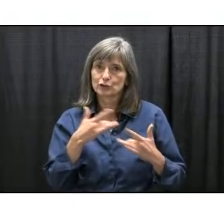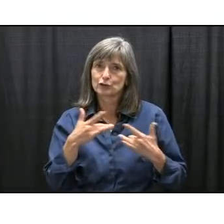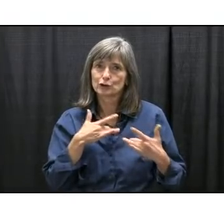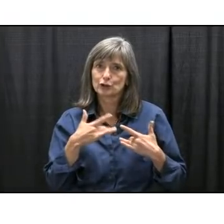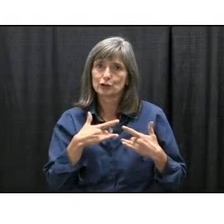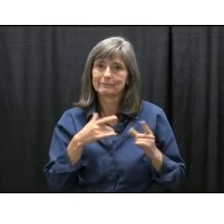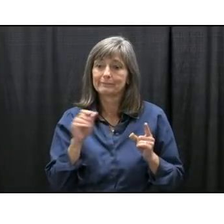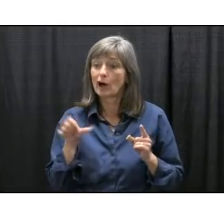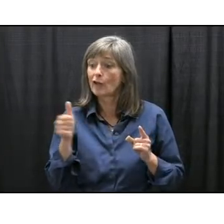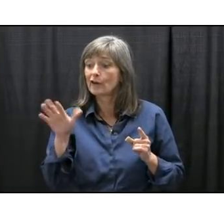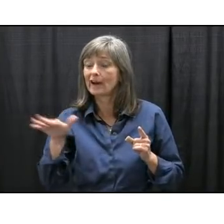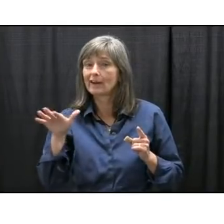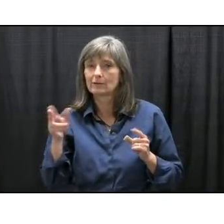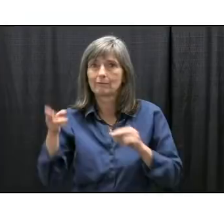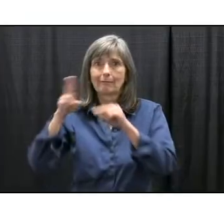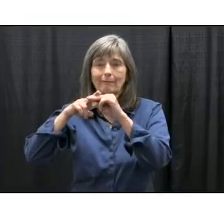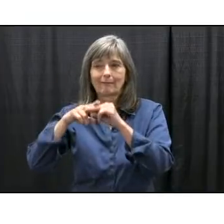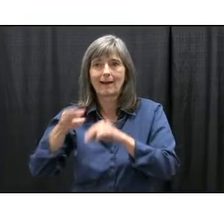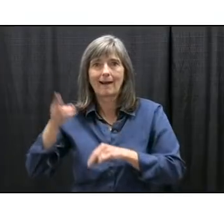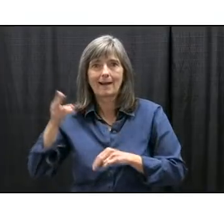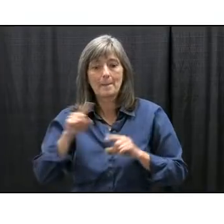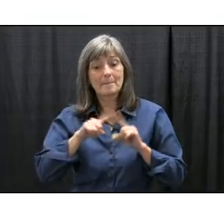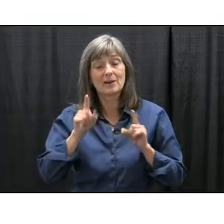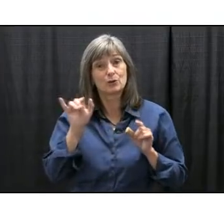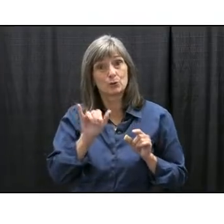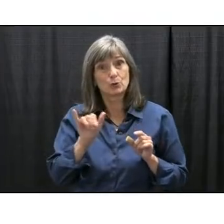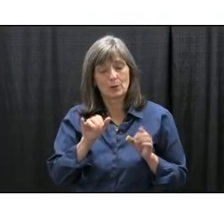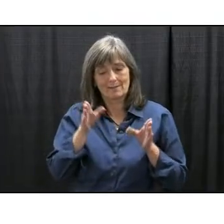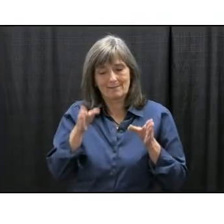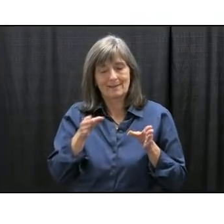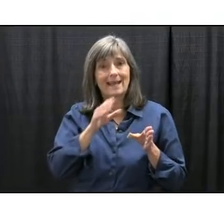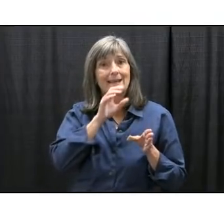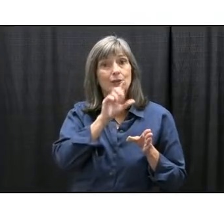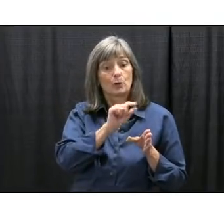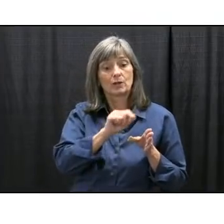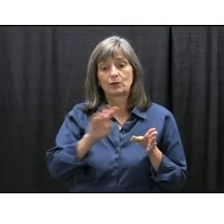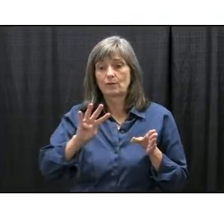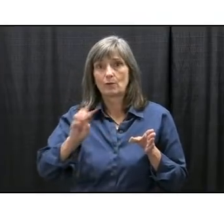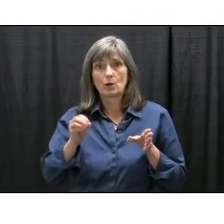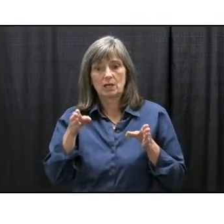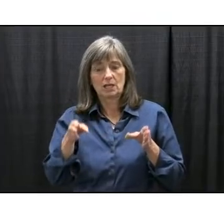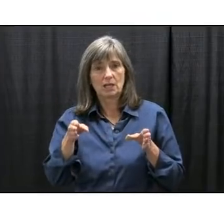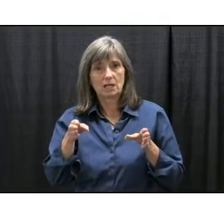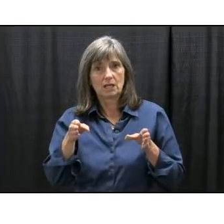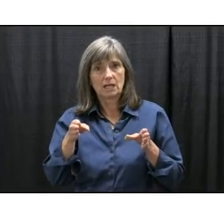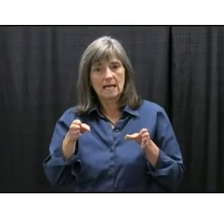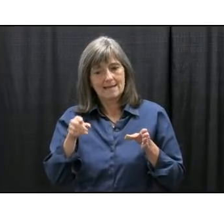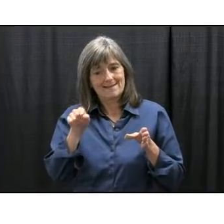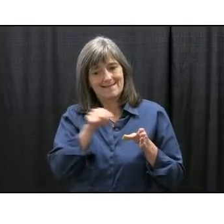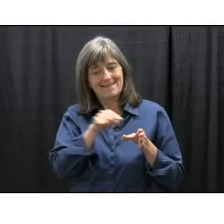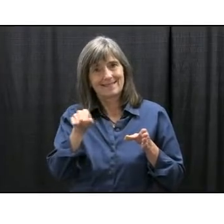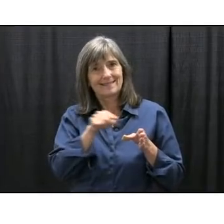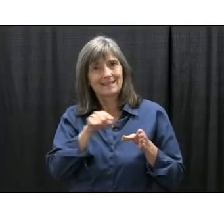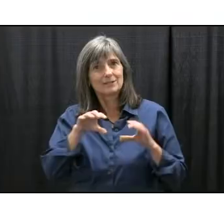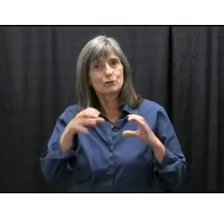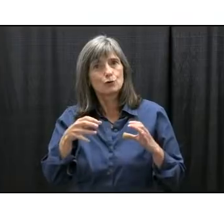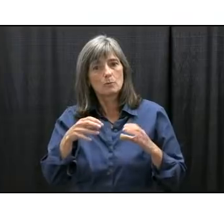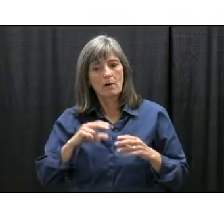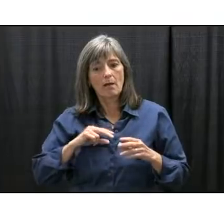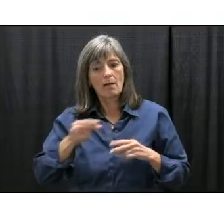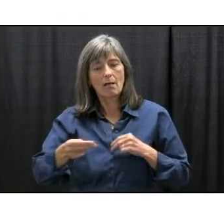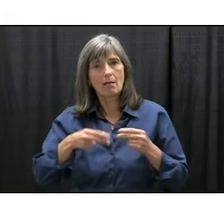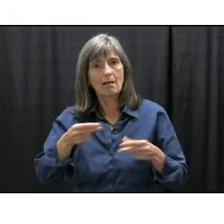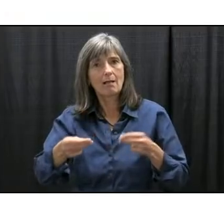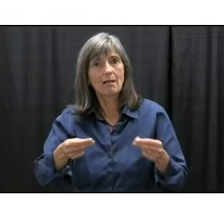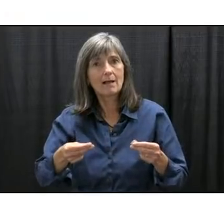as others, but also this is a cohort that, regarding transmission, likely transmit the virus more because they are